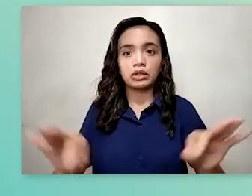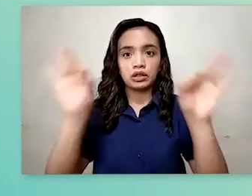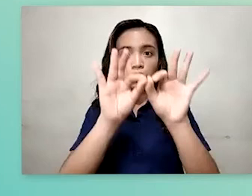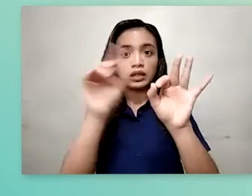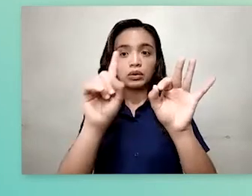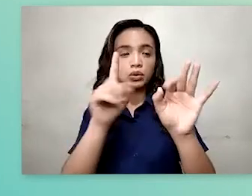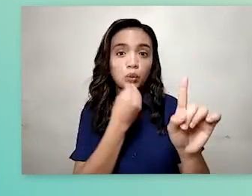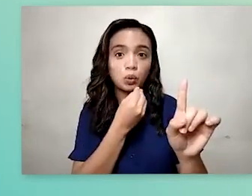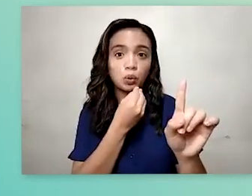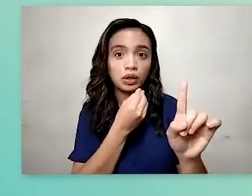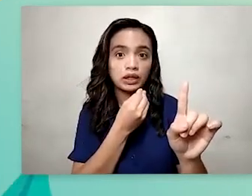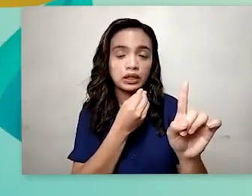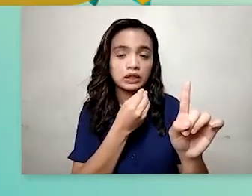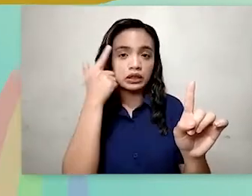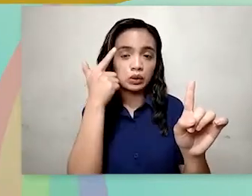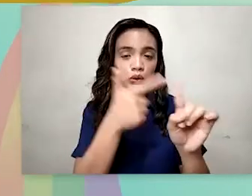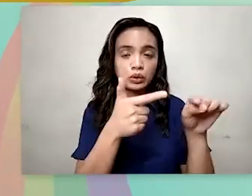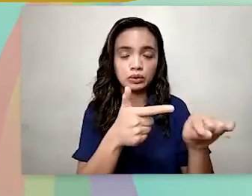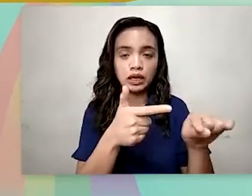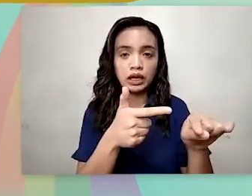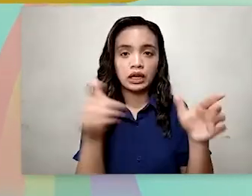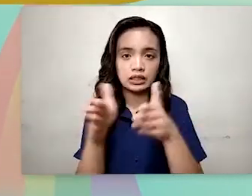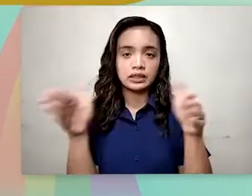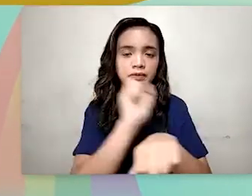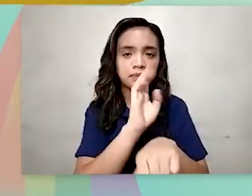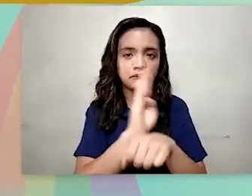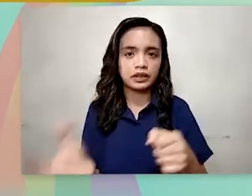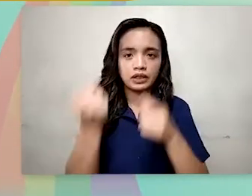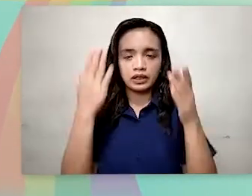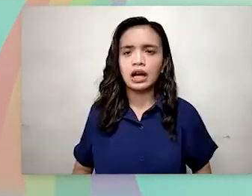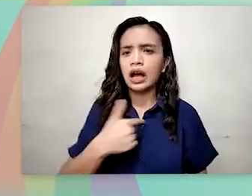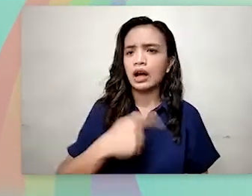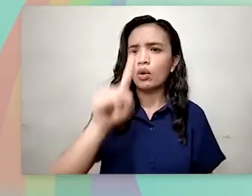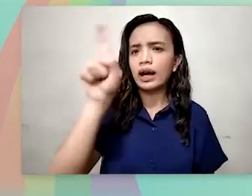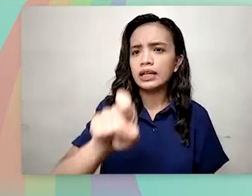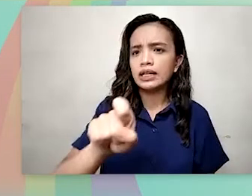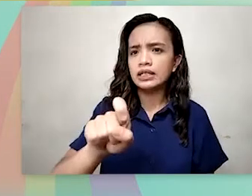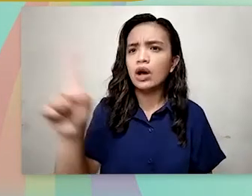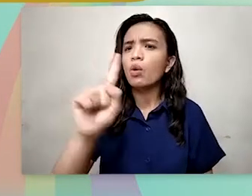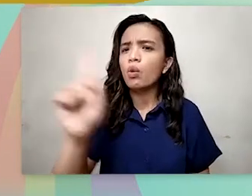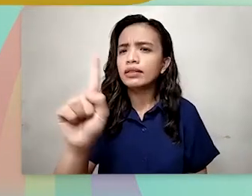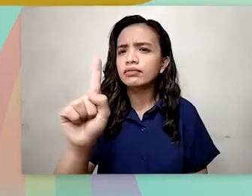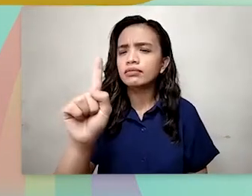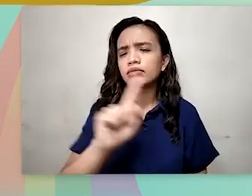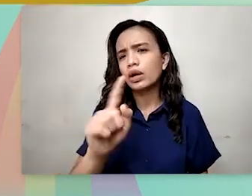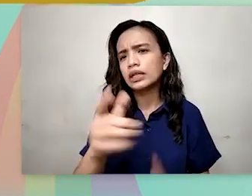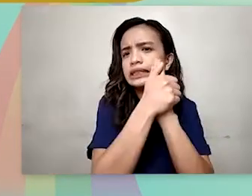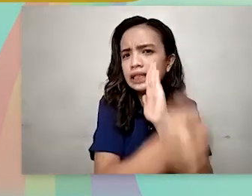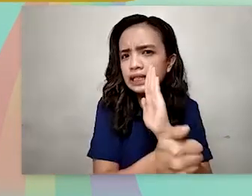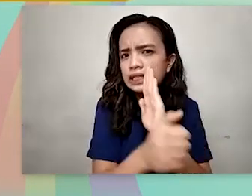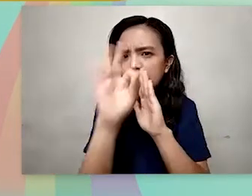the MSMEs. Which kinds of expertise and experiences are relevant, do you think, when